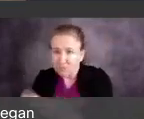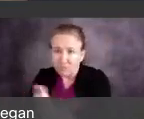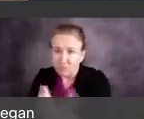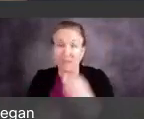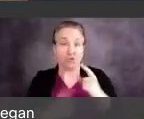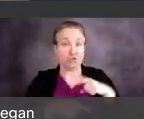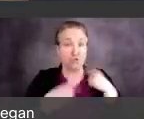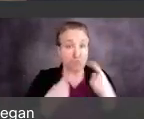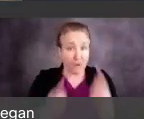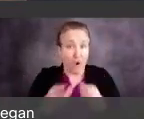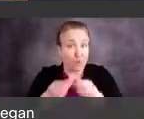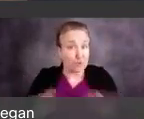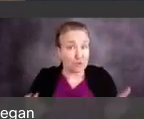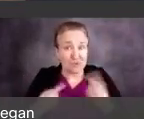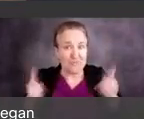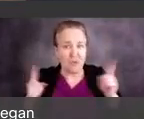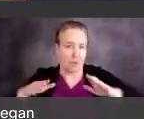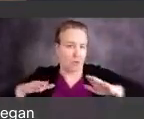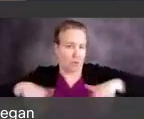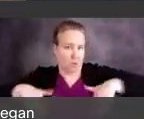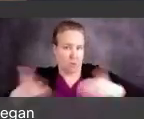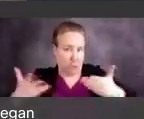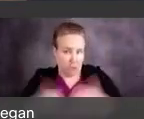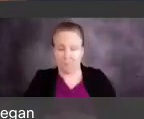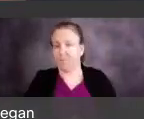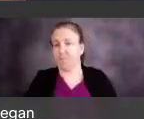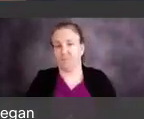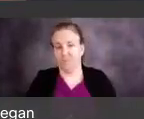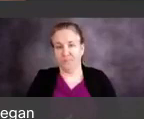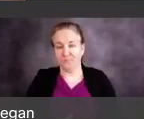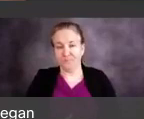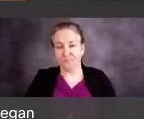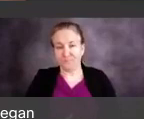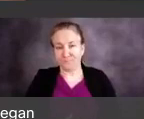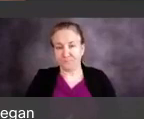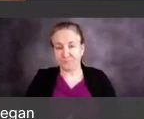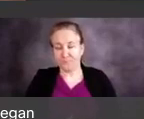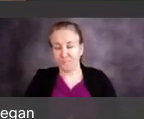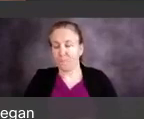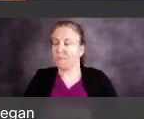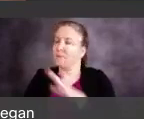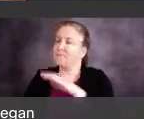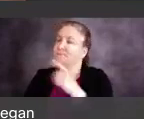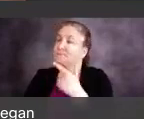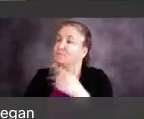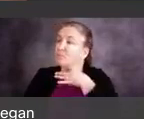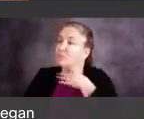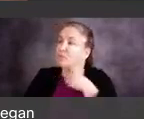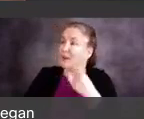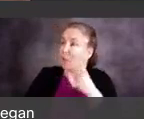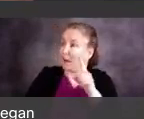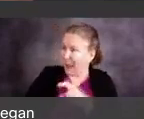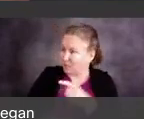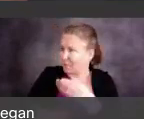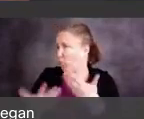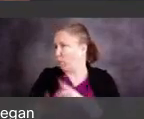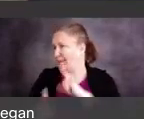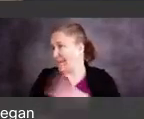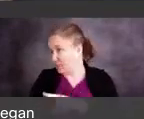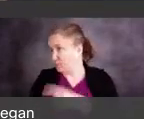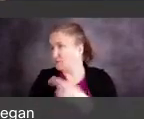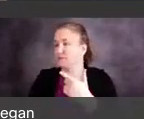that has not been coming. And did anyone ask, and have you answered already? And if you